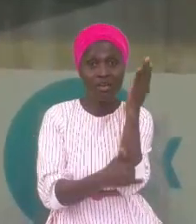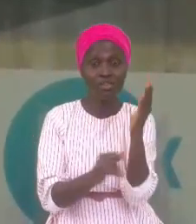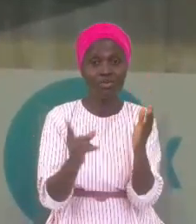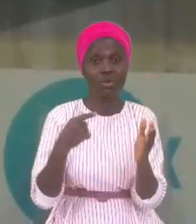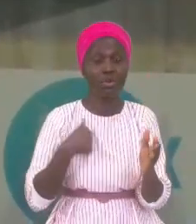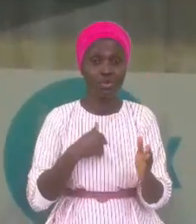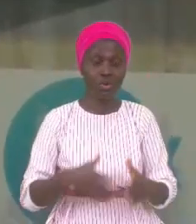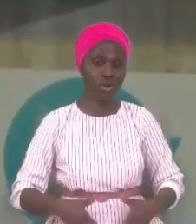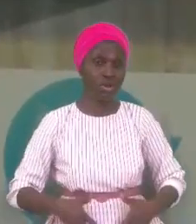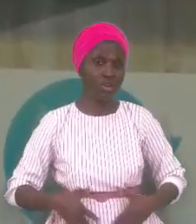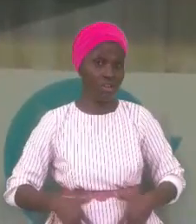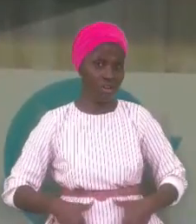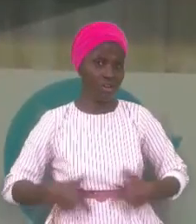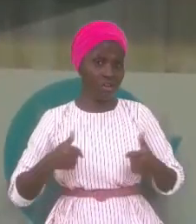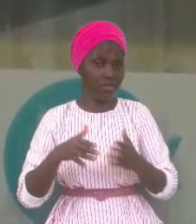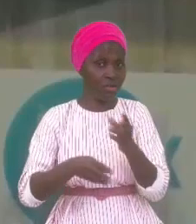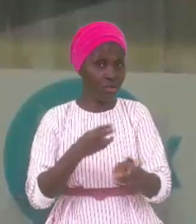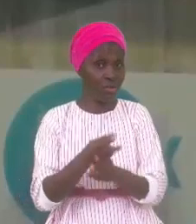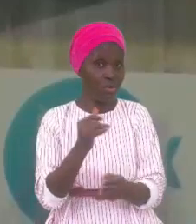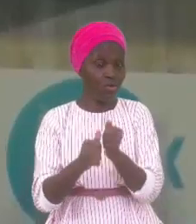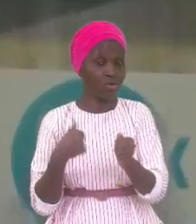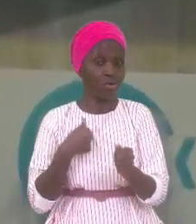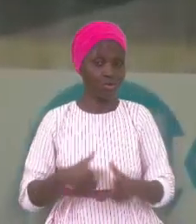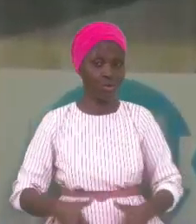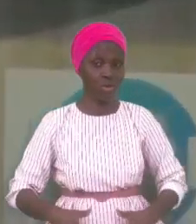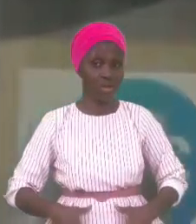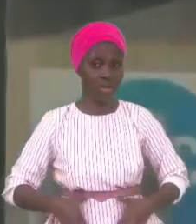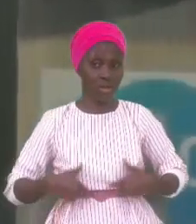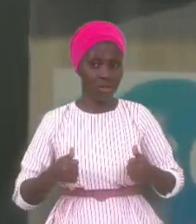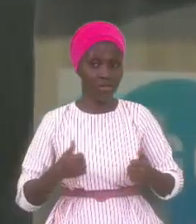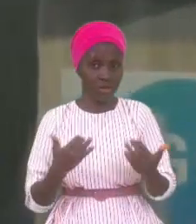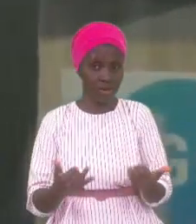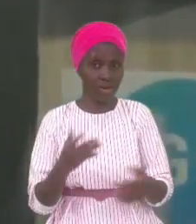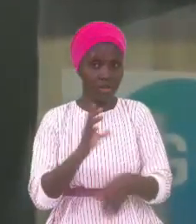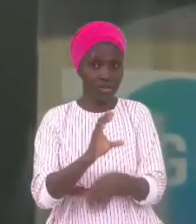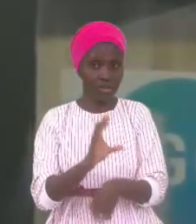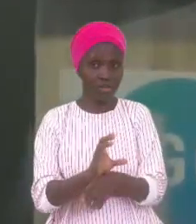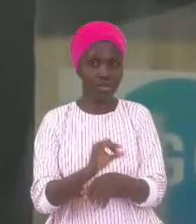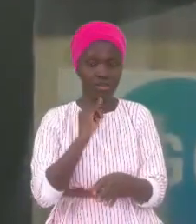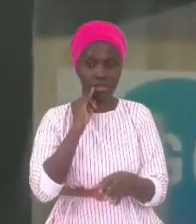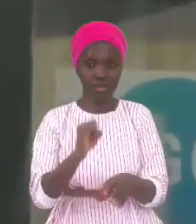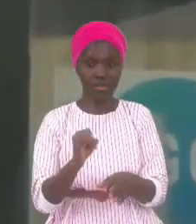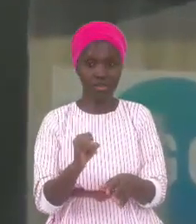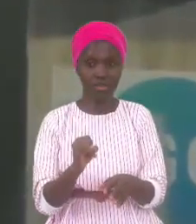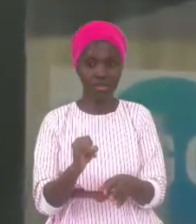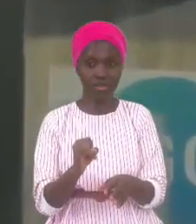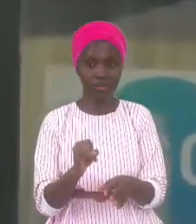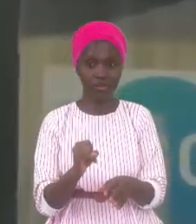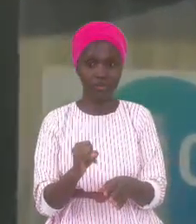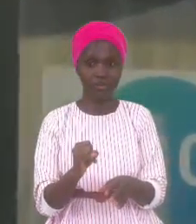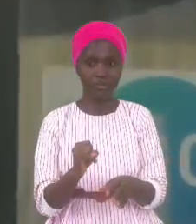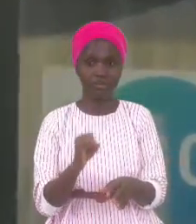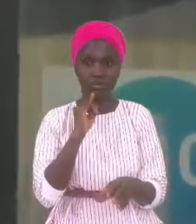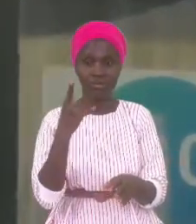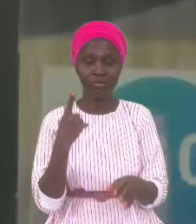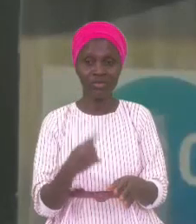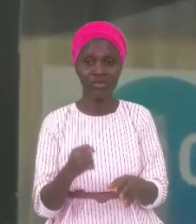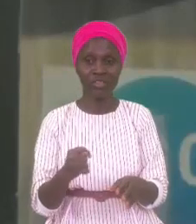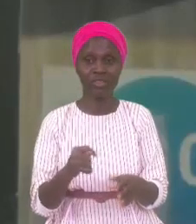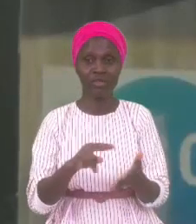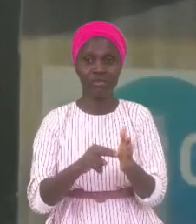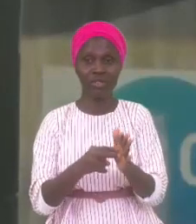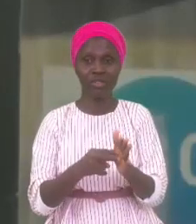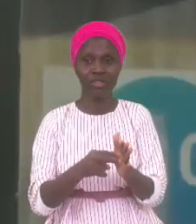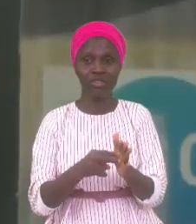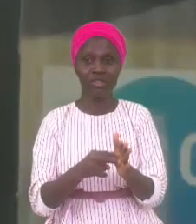world in which we live. And now the church is subset of the whole world. It says